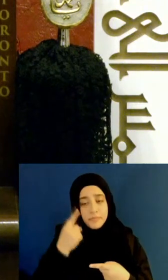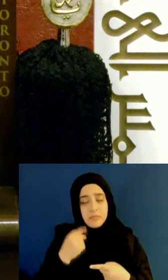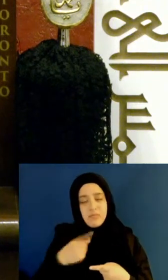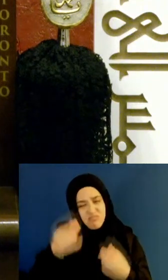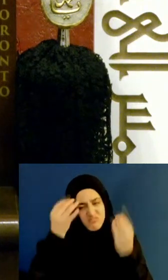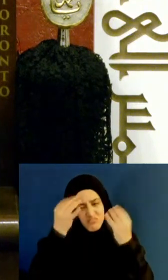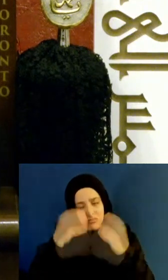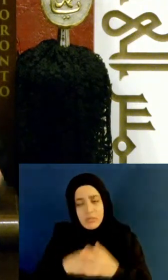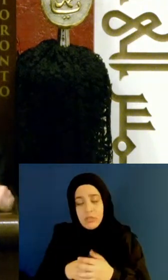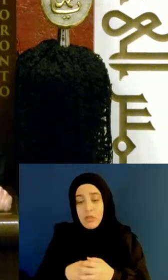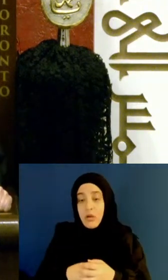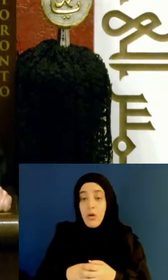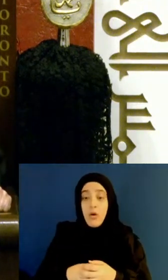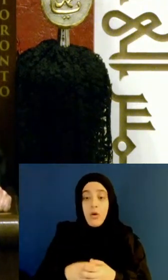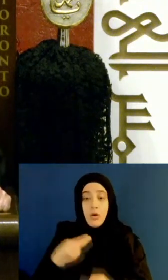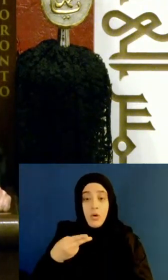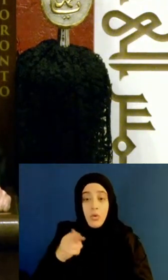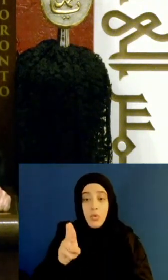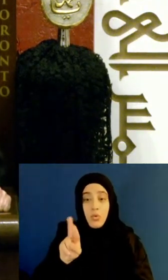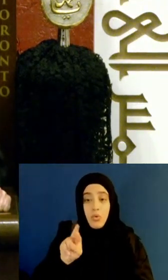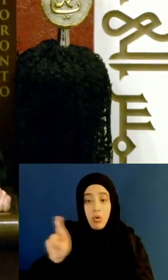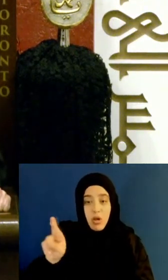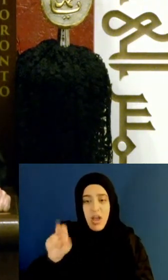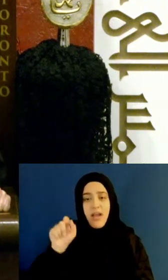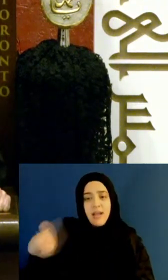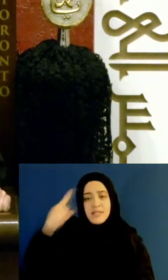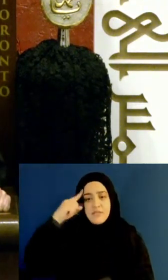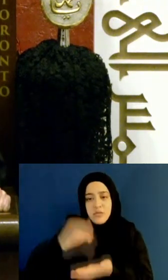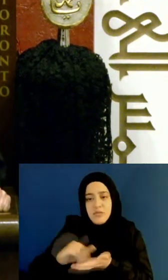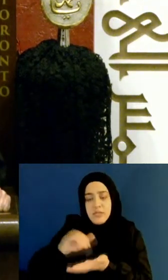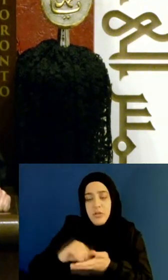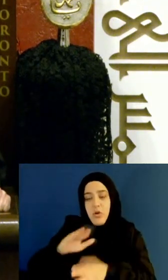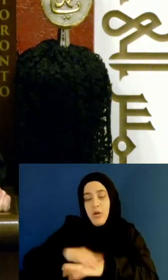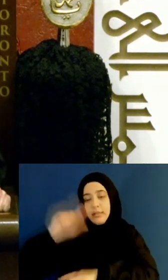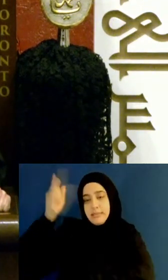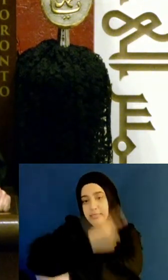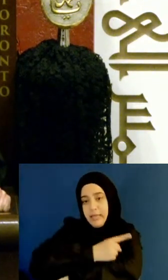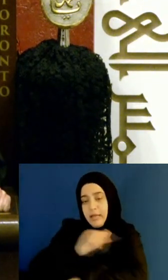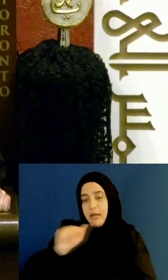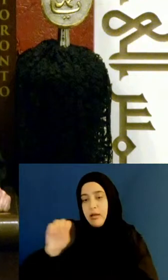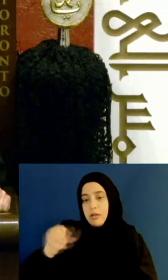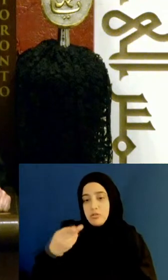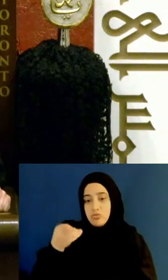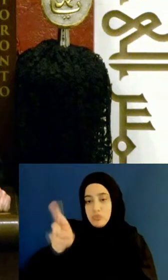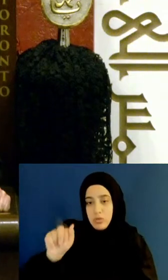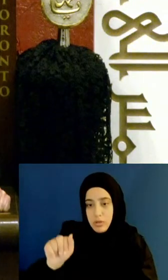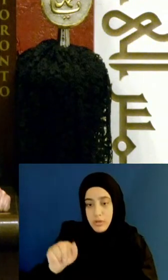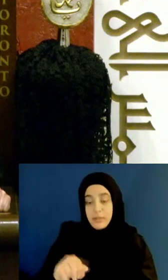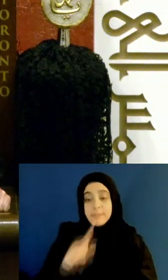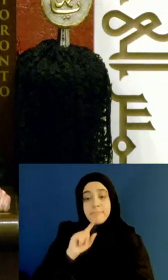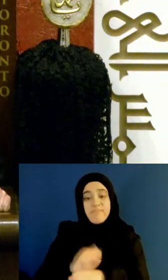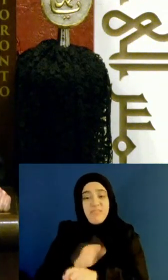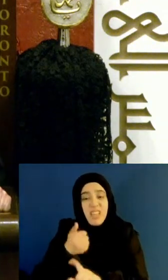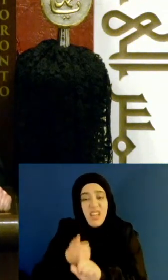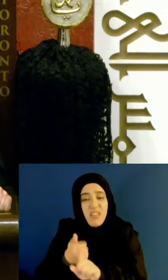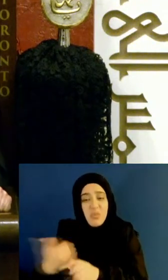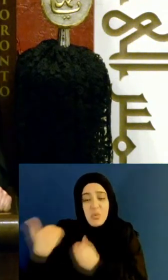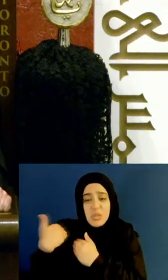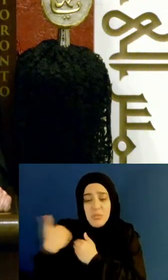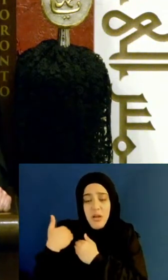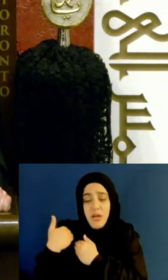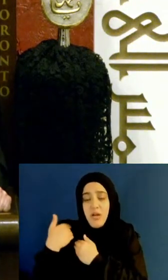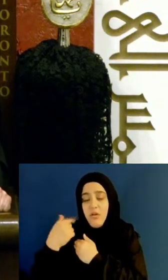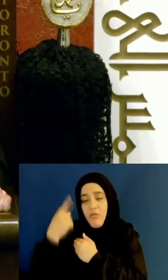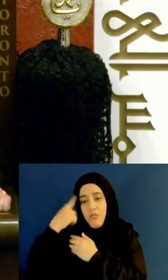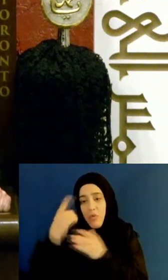repented on the day of Ashura. Is actually responsible for escorting Imam al-Hussein from the road between Makkah and